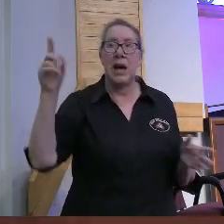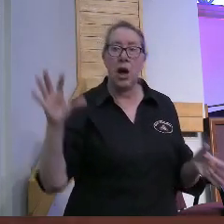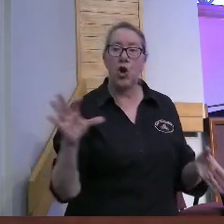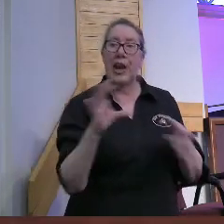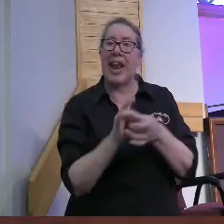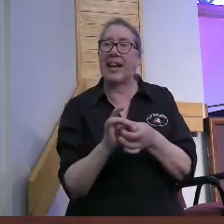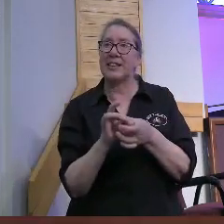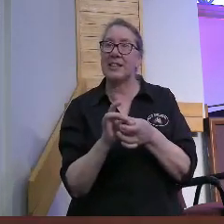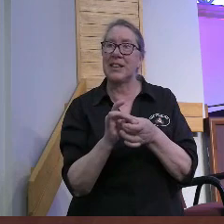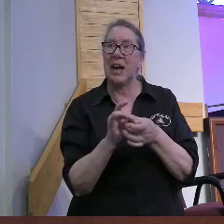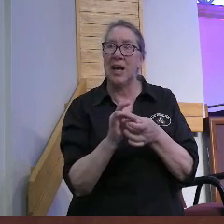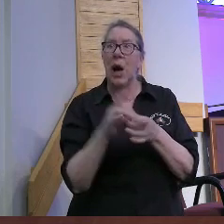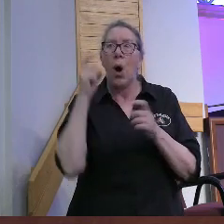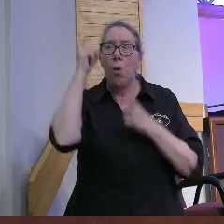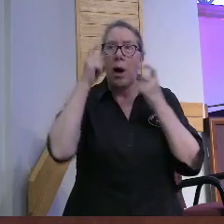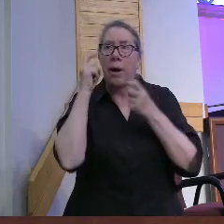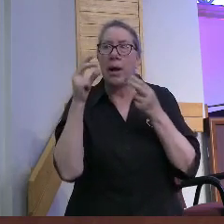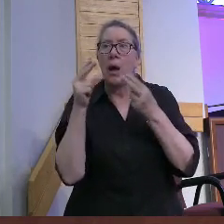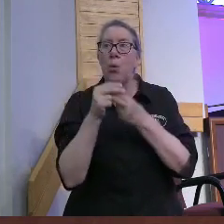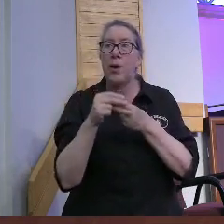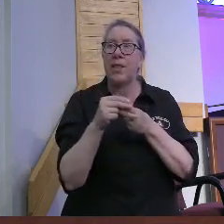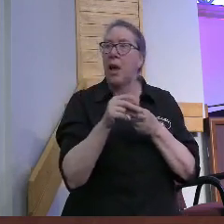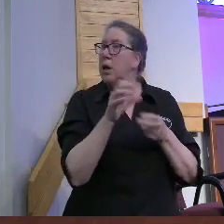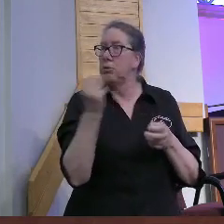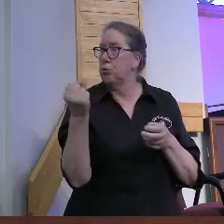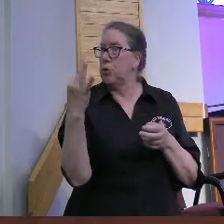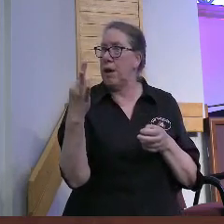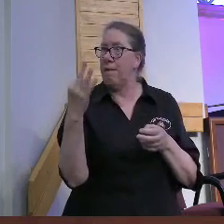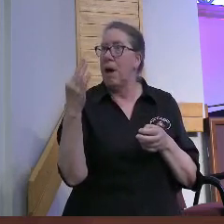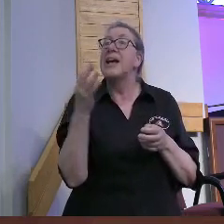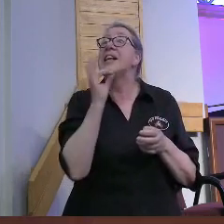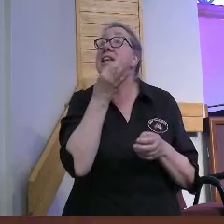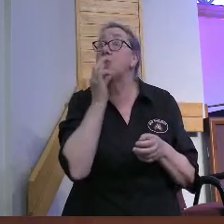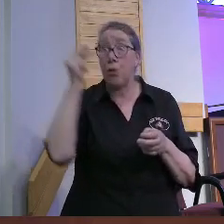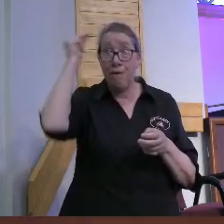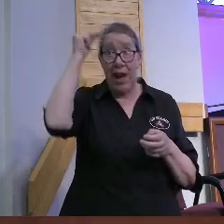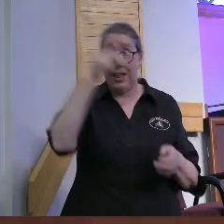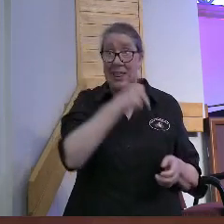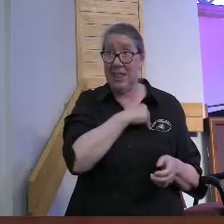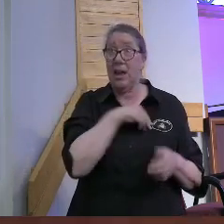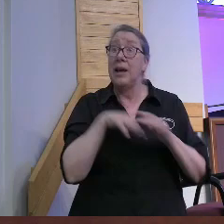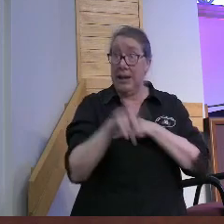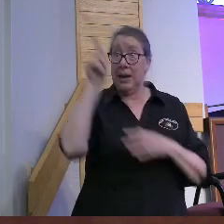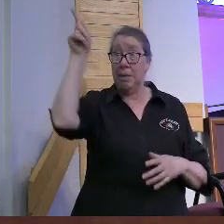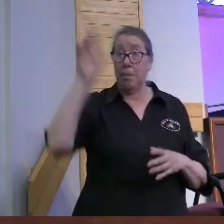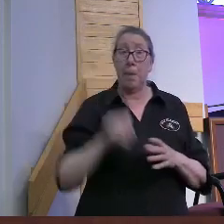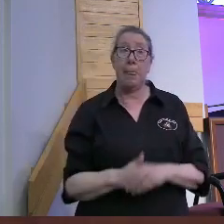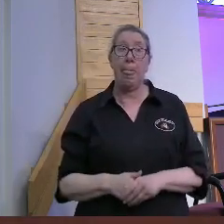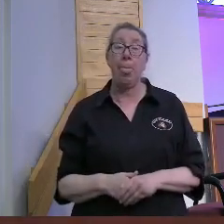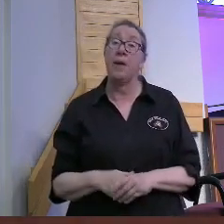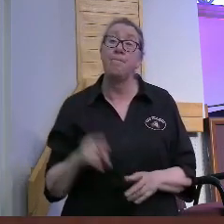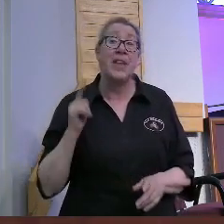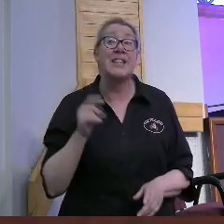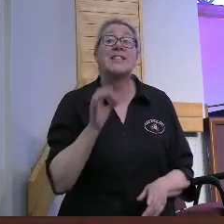little faith. And I guess that's why God is so insulted. He says, you've got so little faith in me. He didn't say, mind you, he said